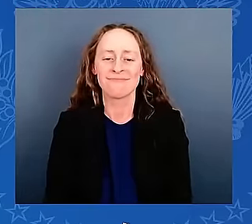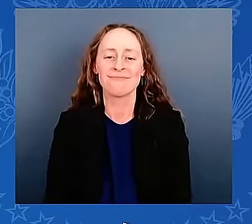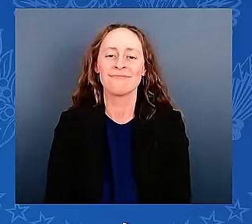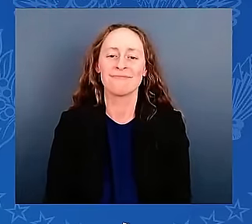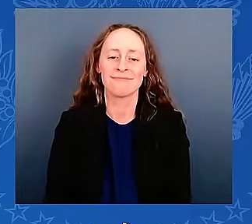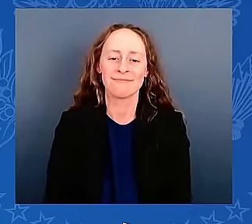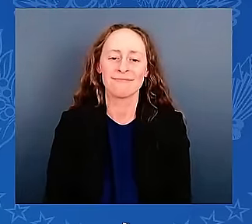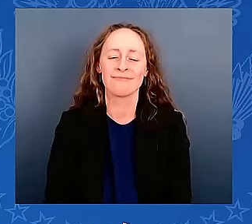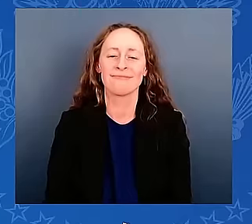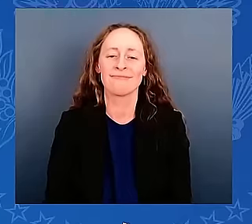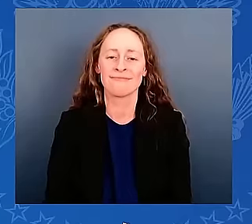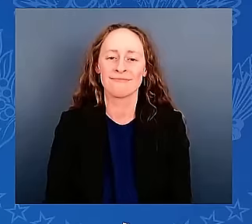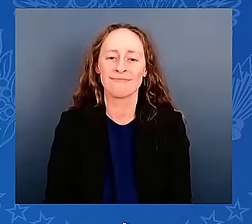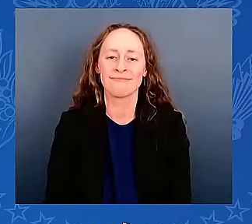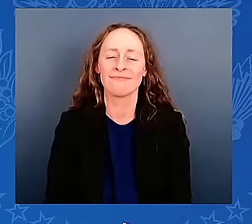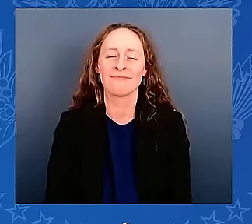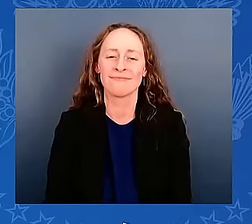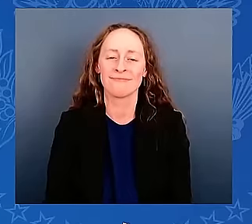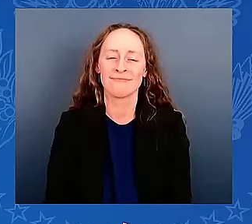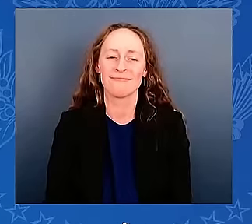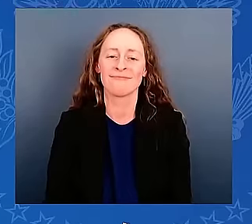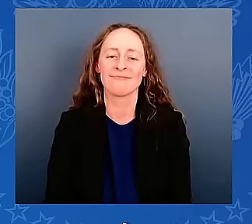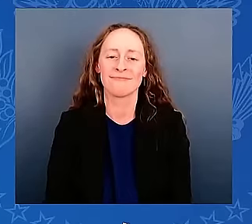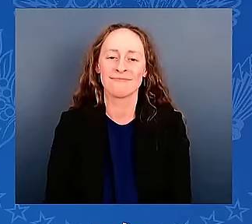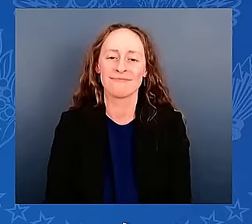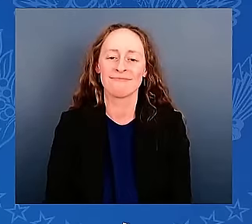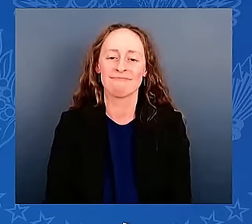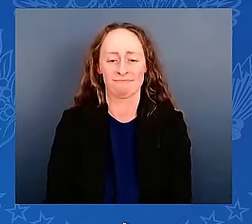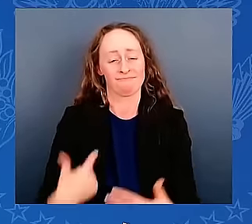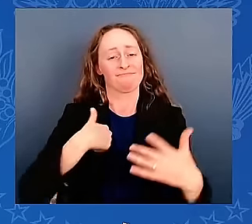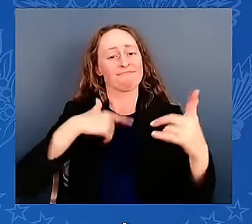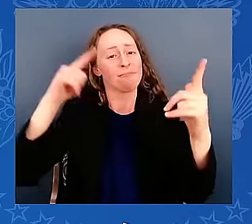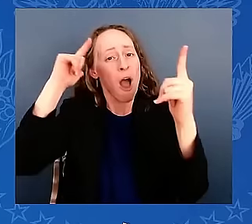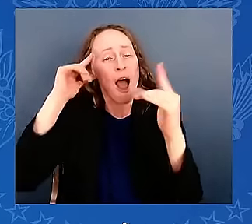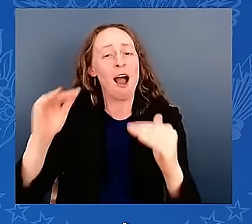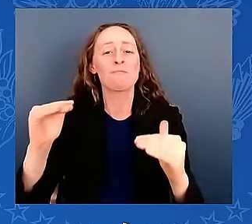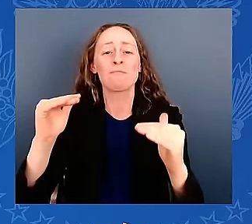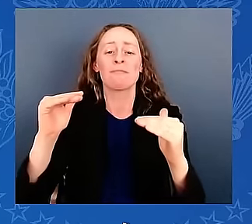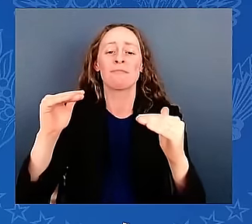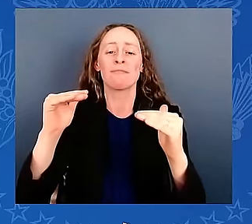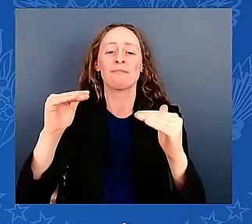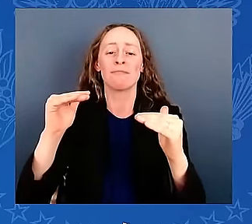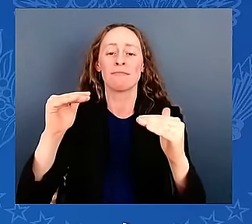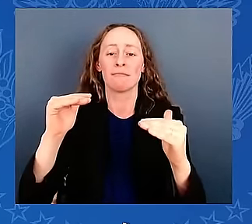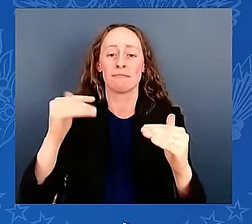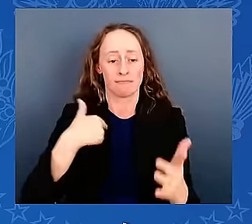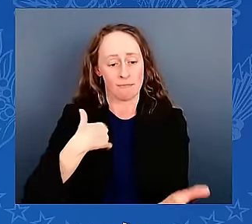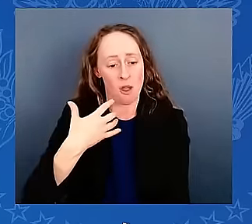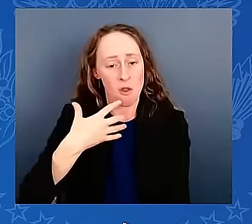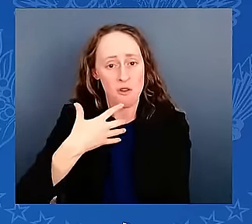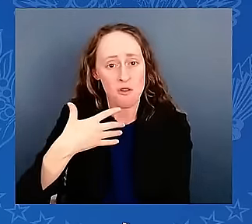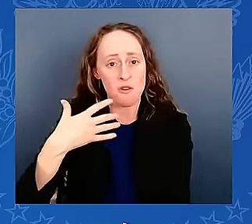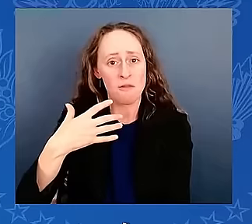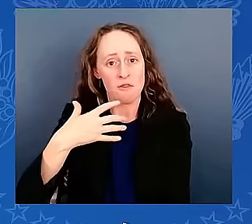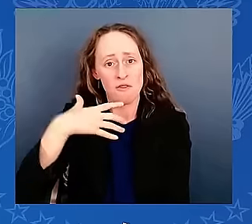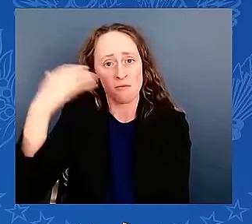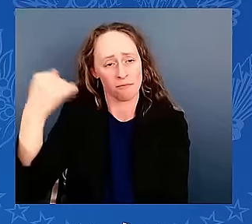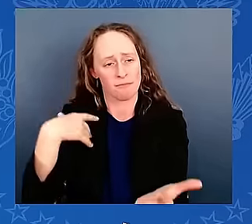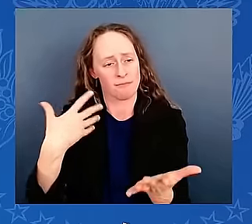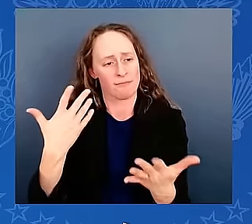Hopefully, with age, I've demonstrated a little bit of wisdom. Here's what I do